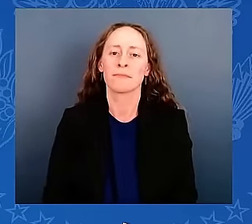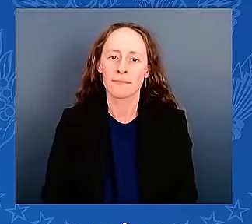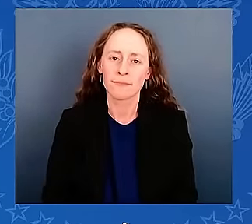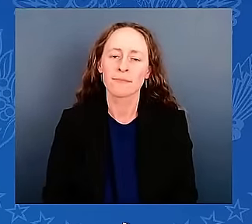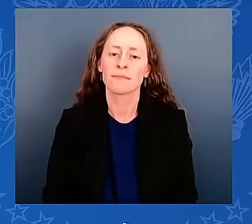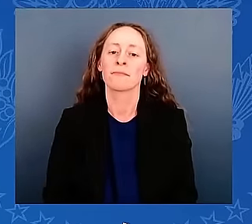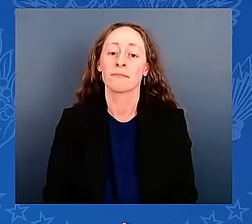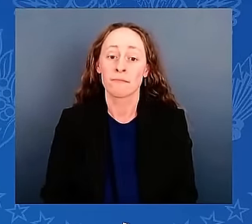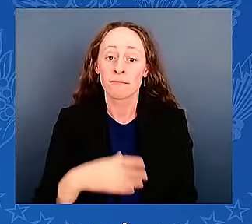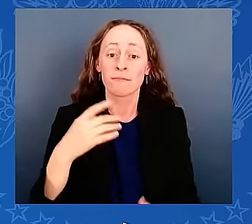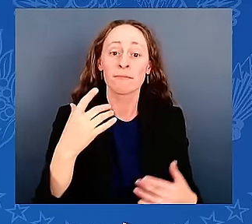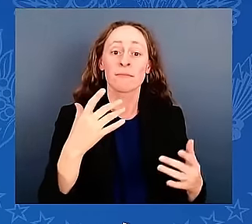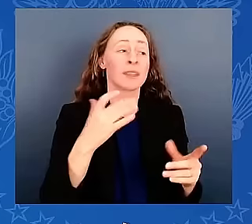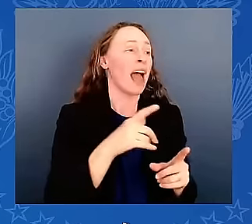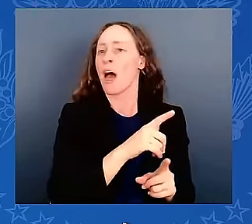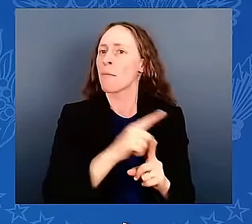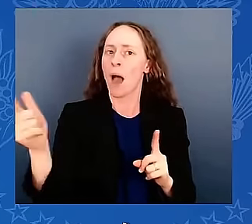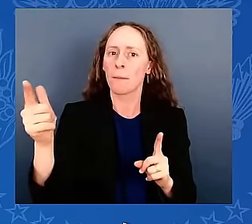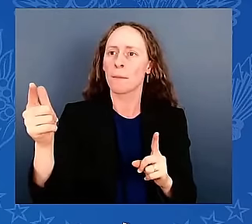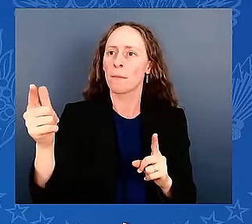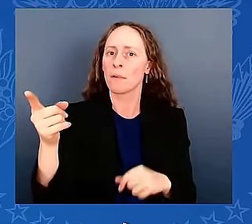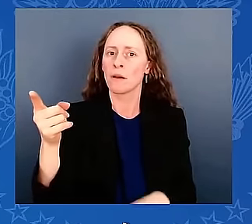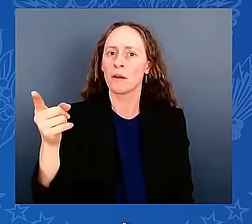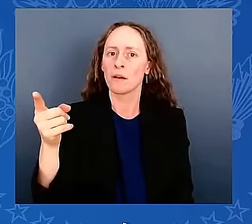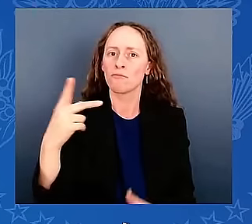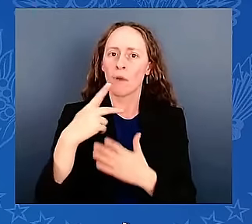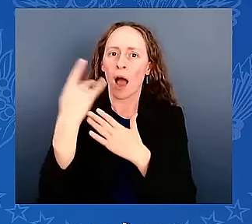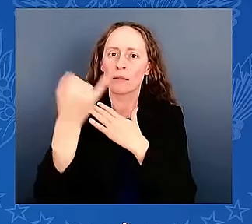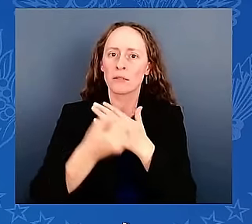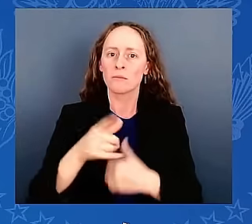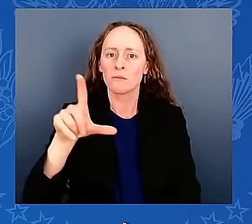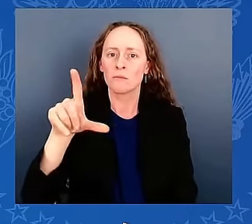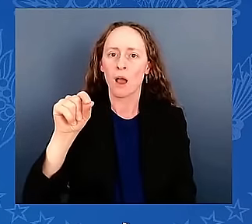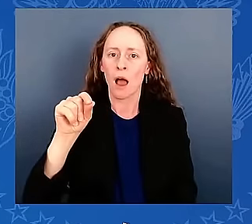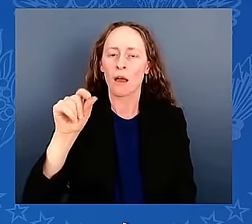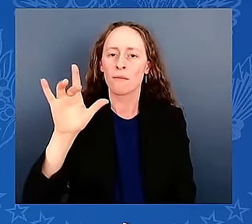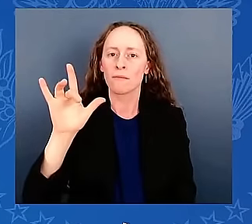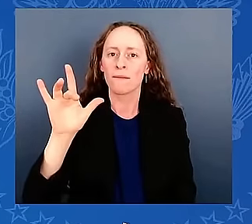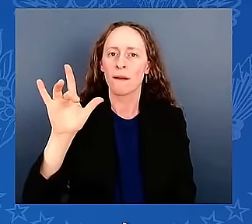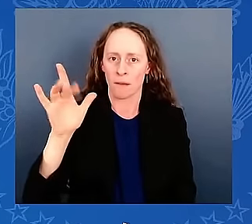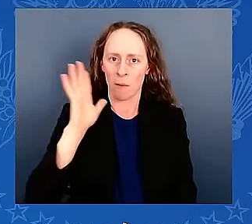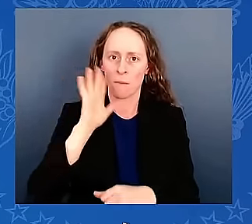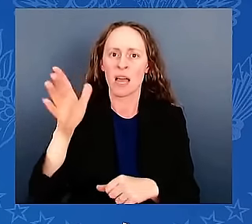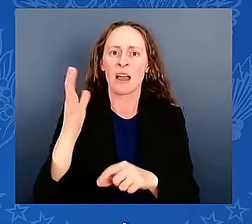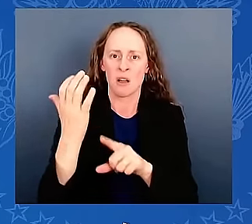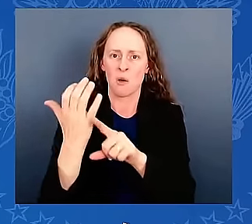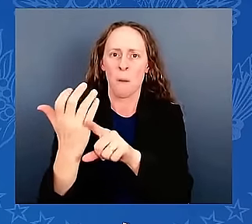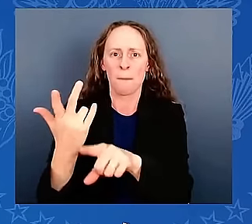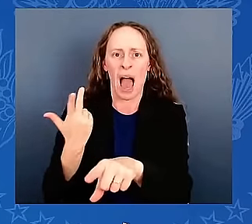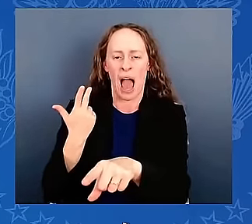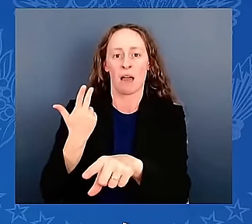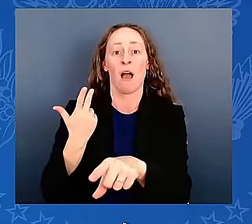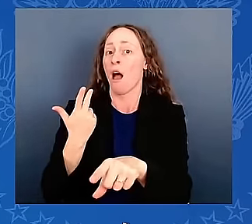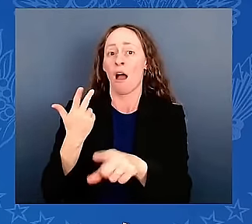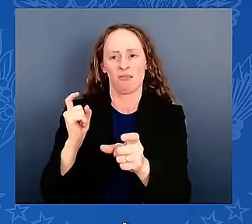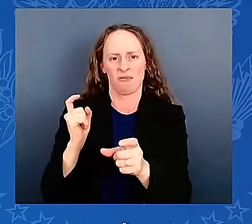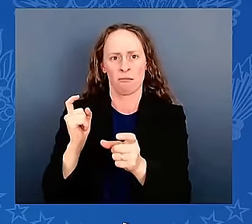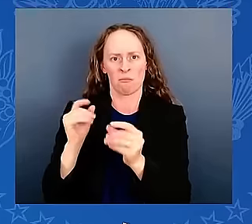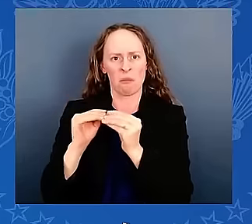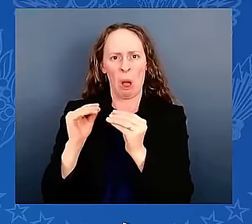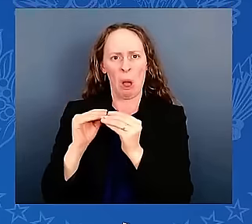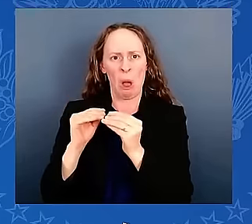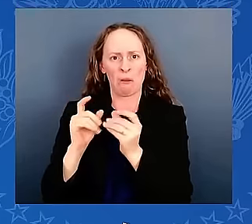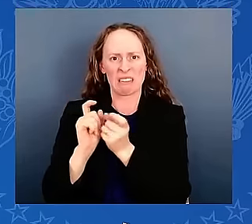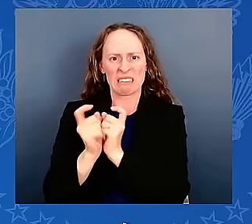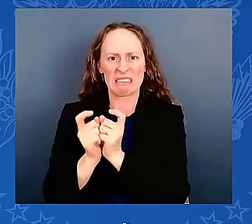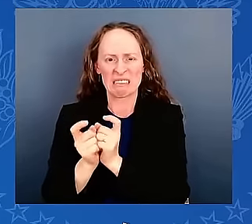seeks to revert that progress, but to dismantle the Department of Education that provides a pathway to opportunity